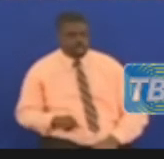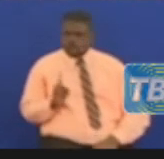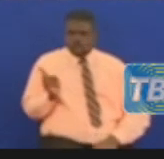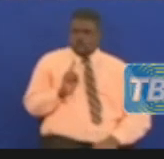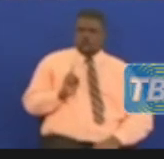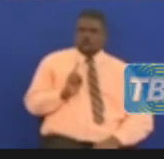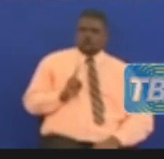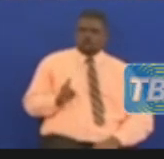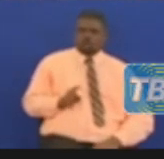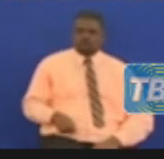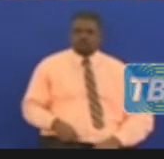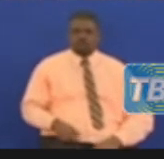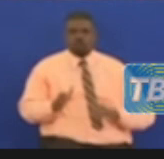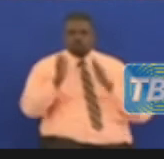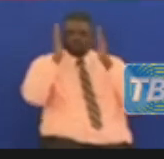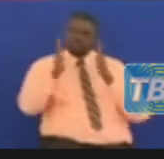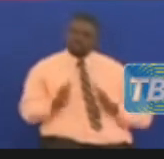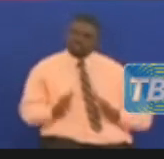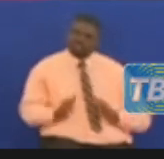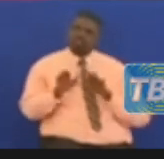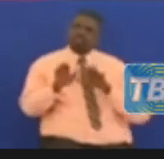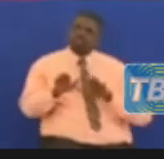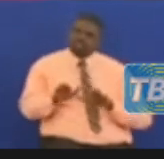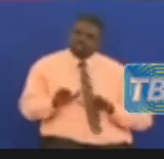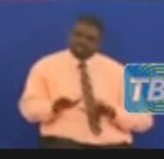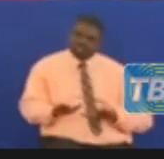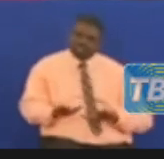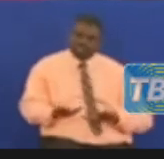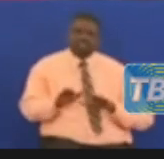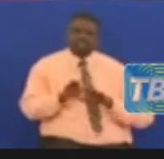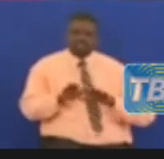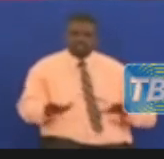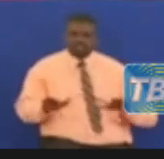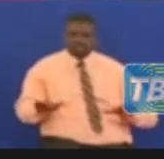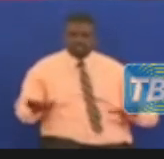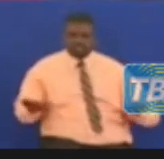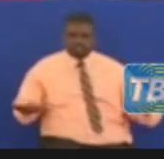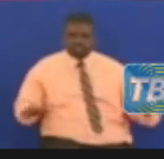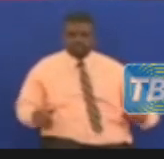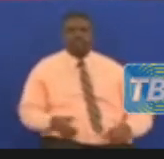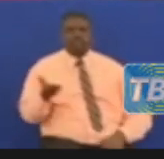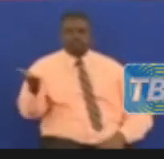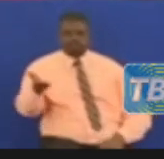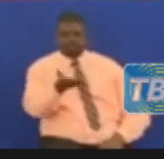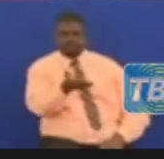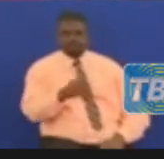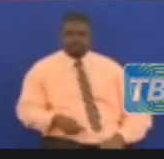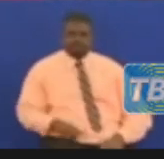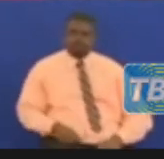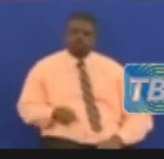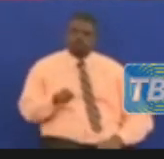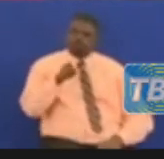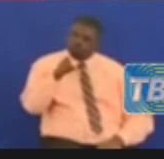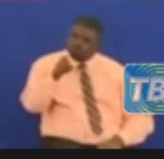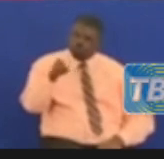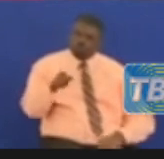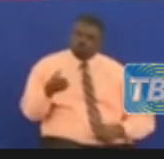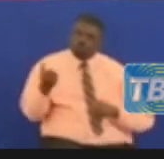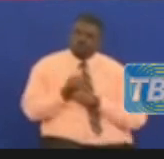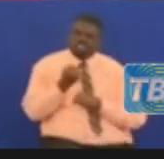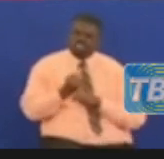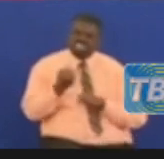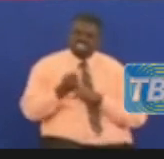Did you hear his question? No, madam. Okay, members of parliament, please come down. Let's hear Honorable Musukuma. What did you